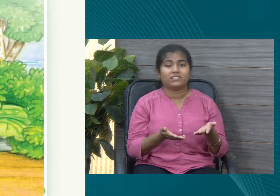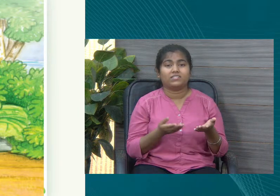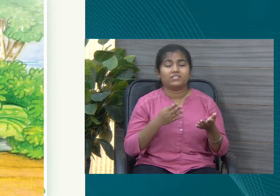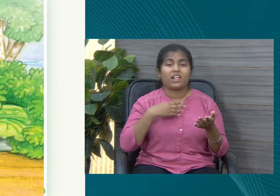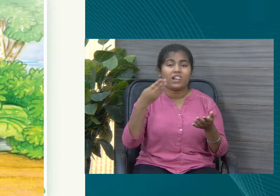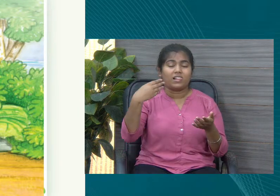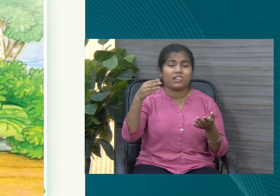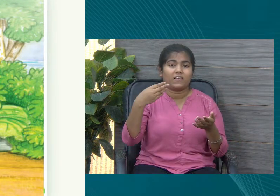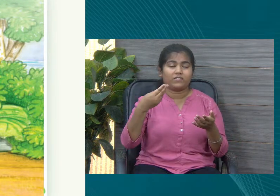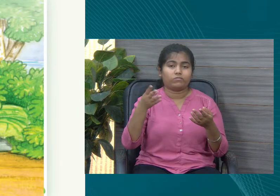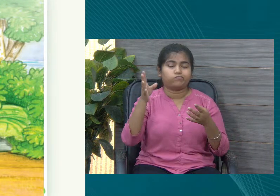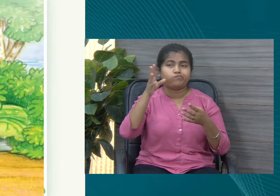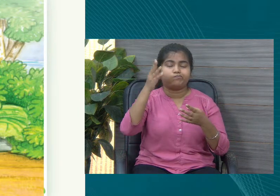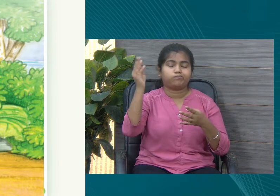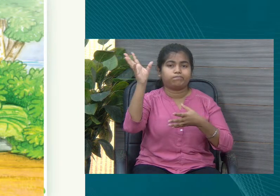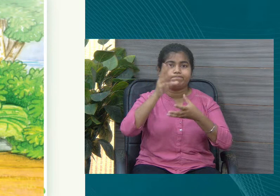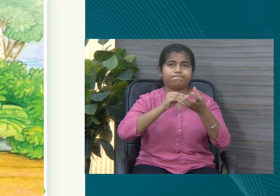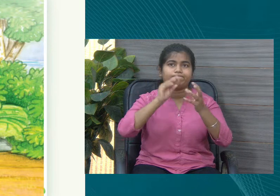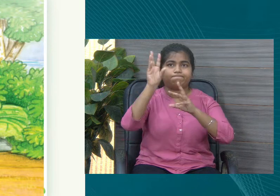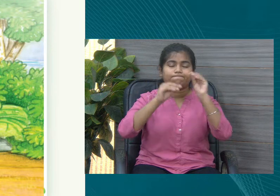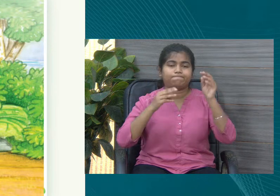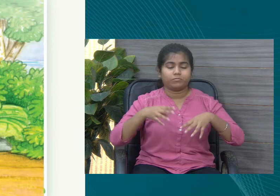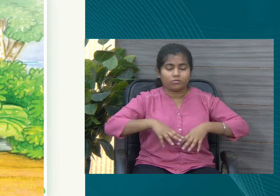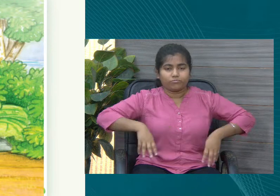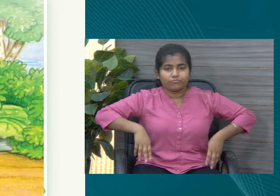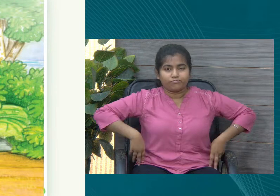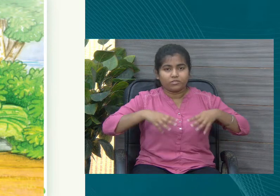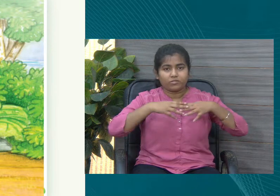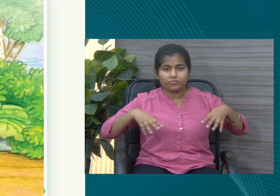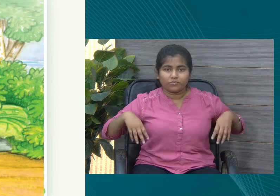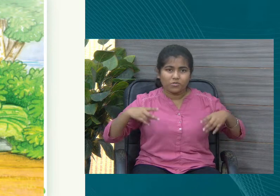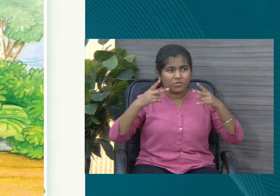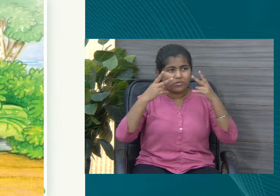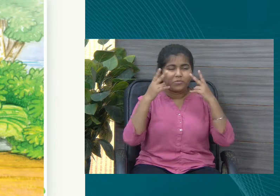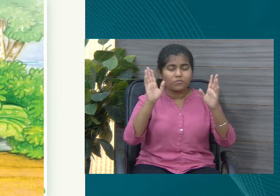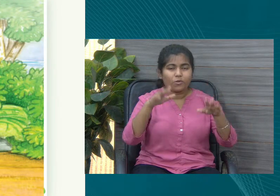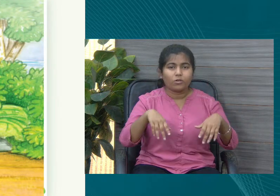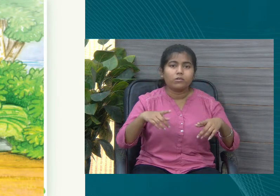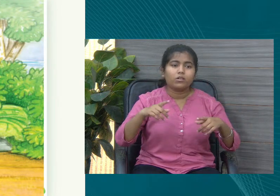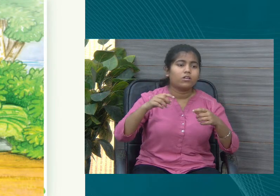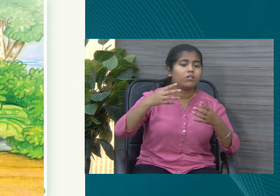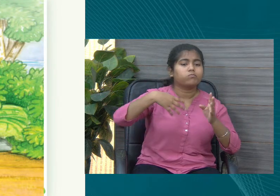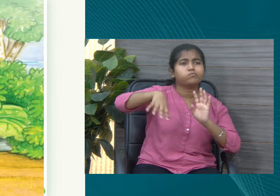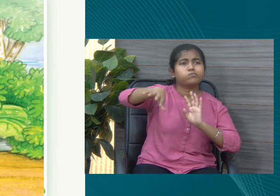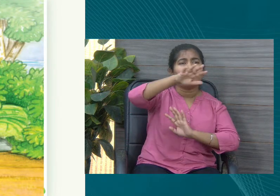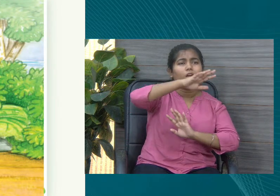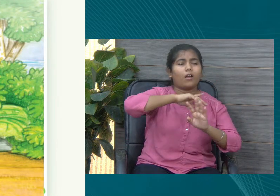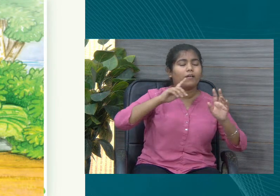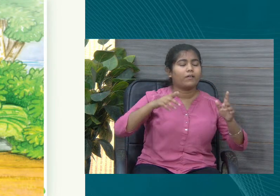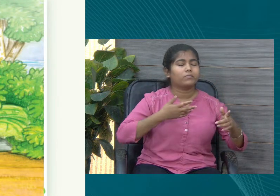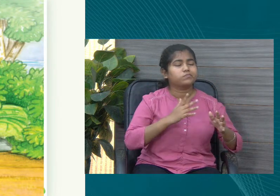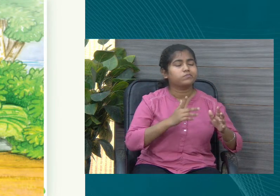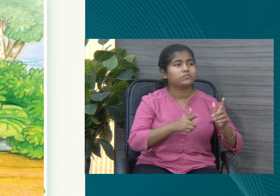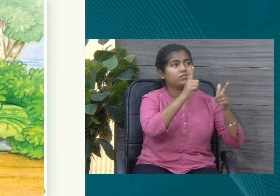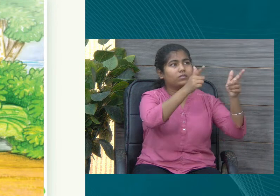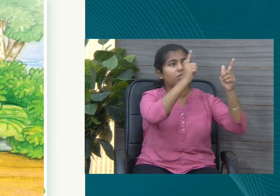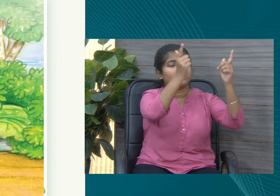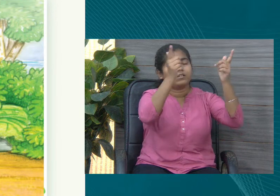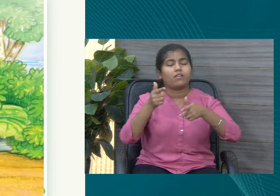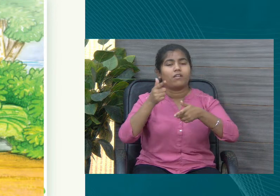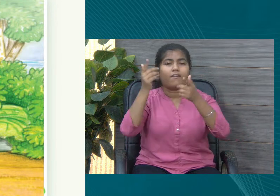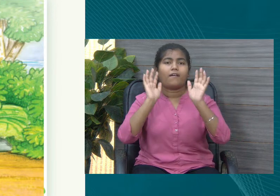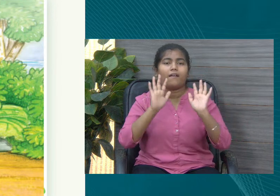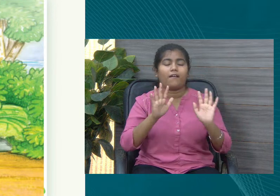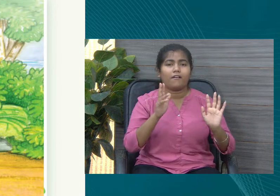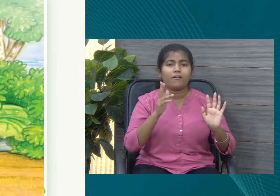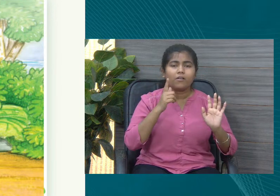see. And as you have said that there is all greenery and he is all amazed, surprised. What